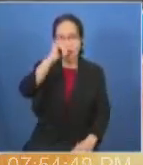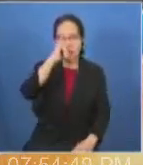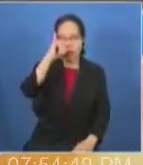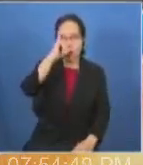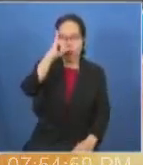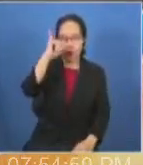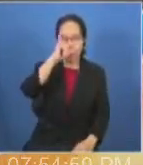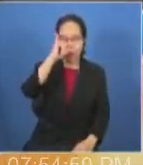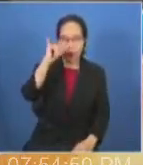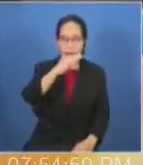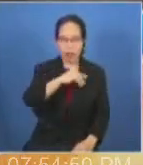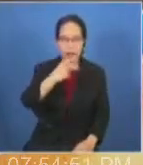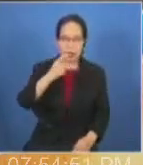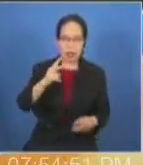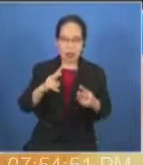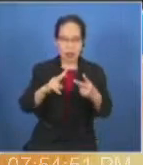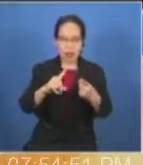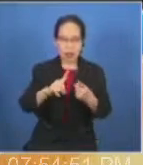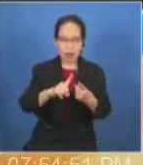and cigarettes.